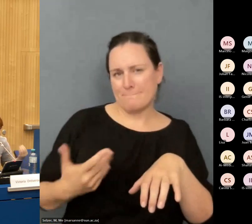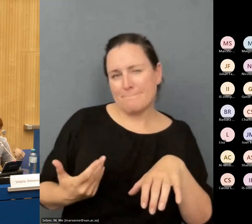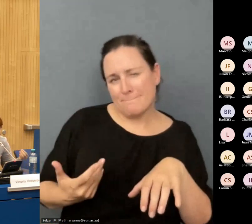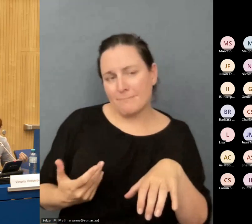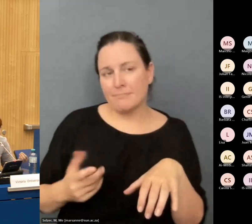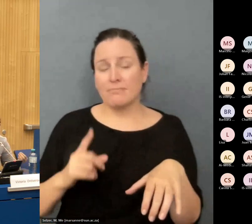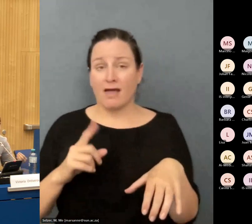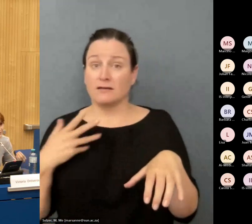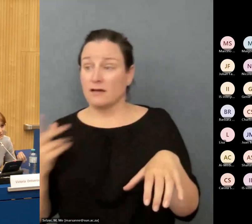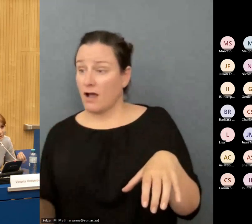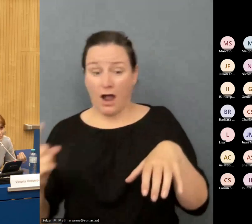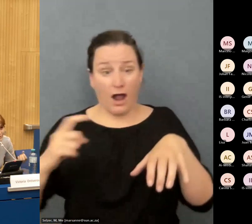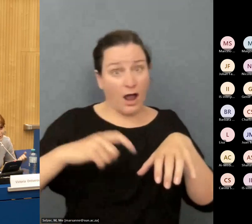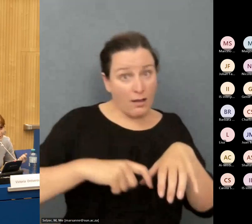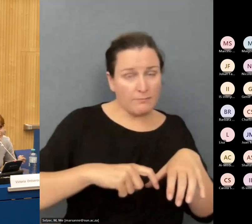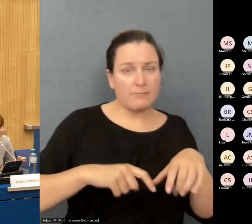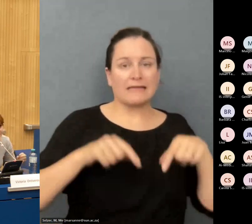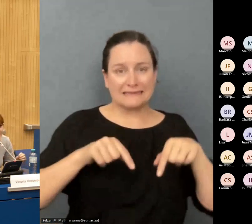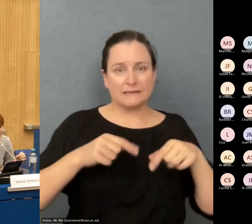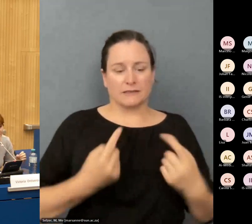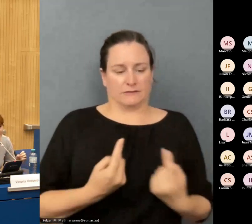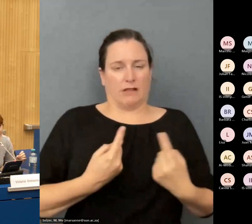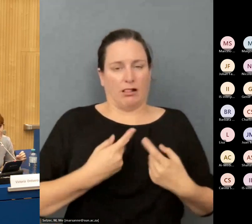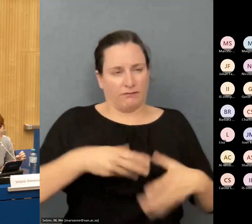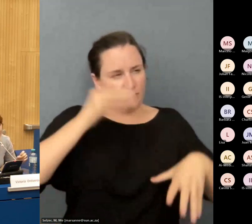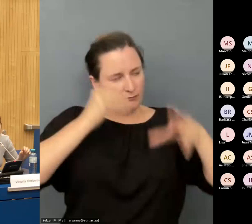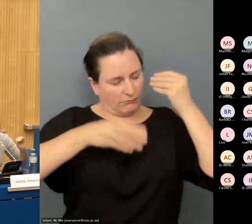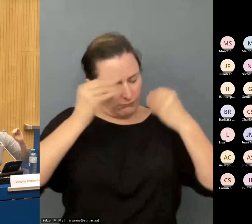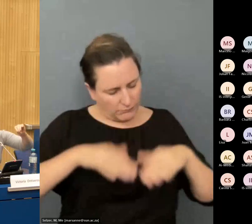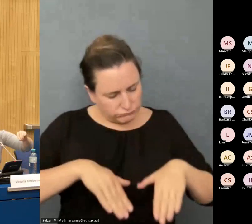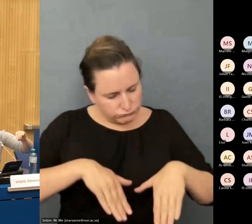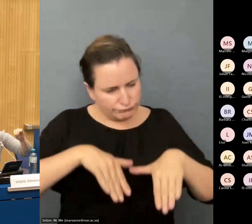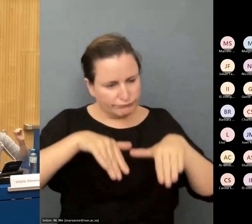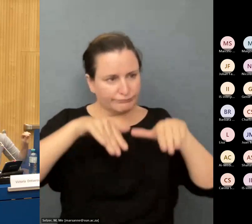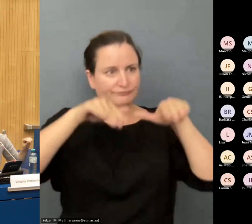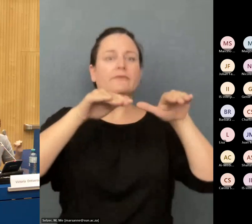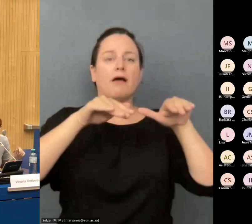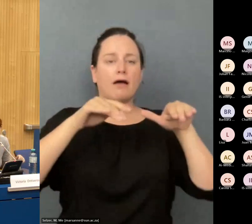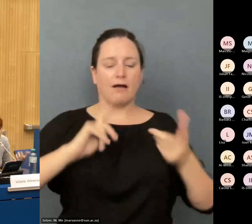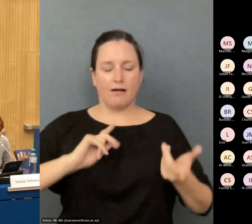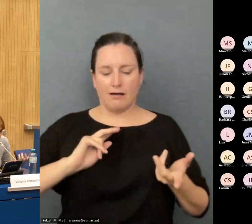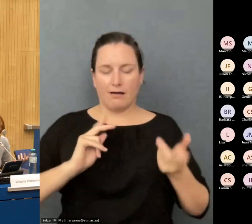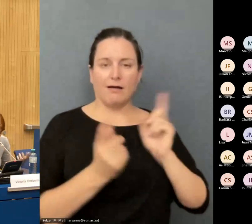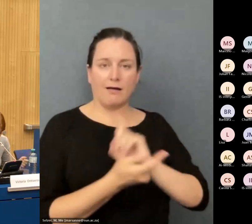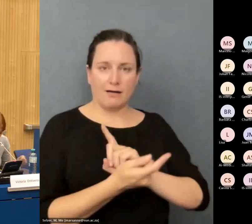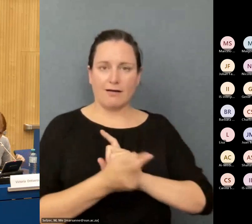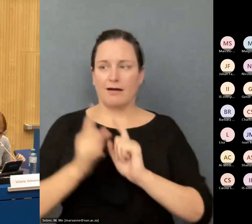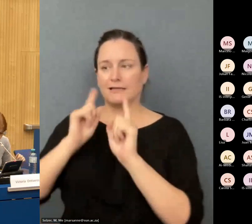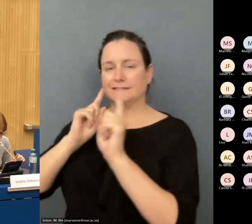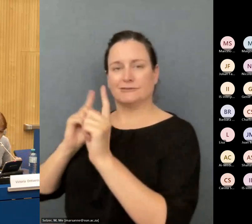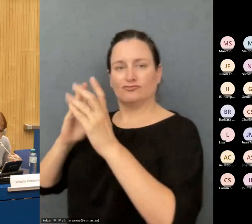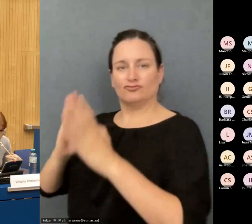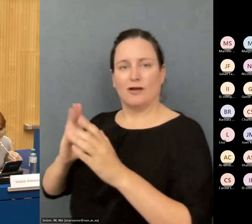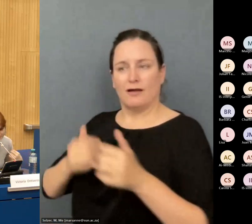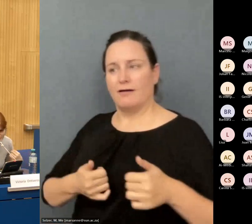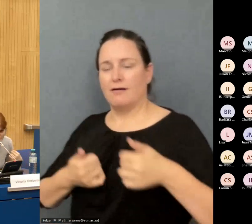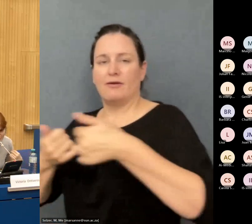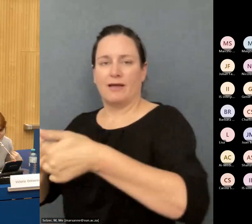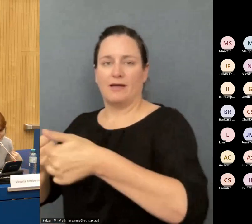can become new teachers on their own communities because they actually come from very isolated communities as well.